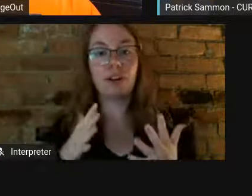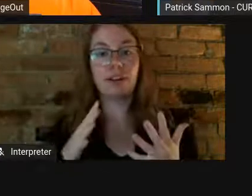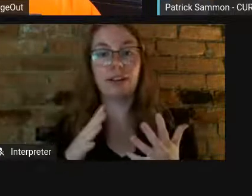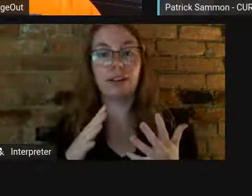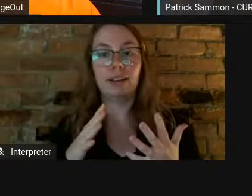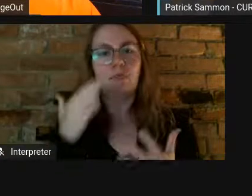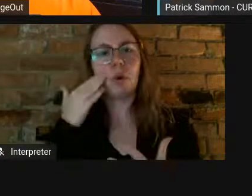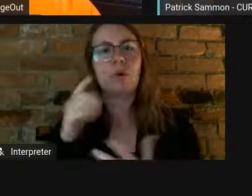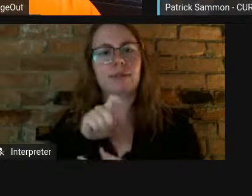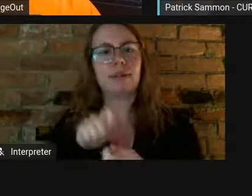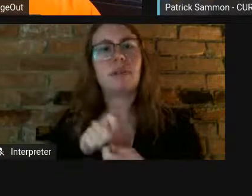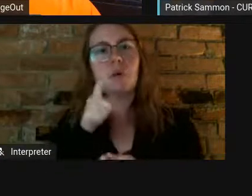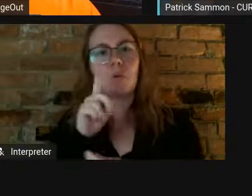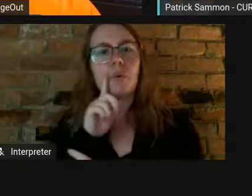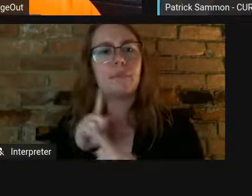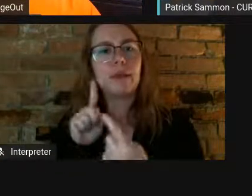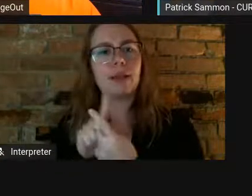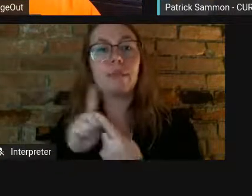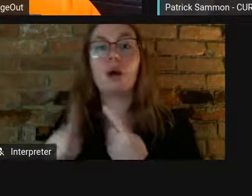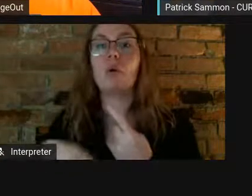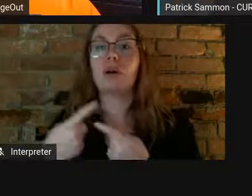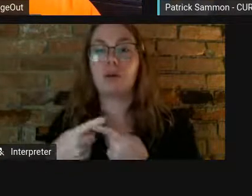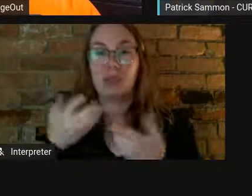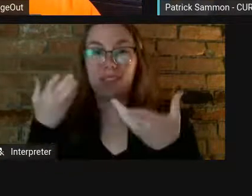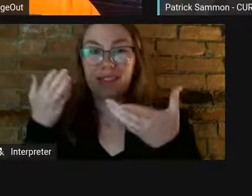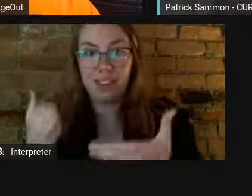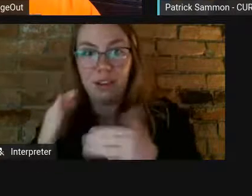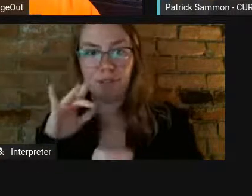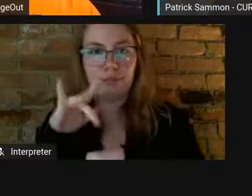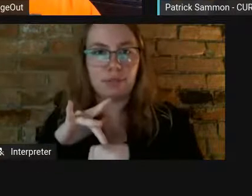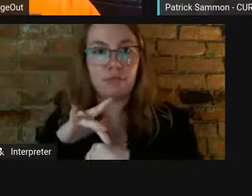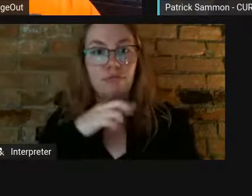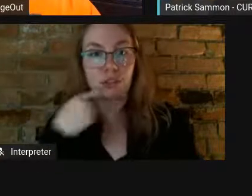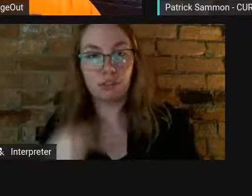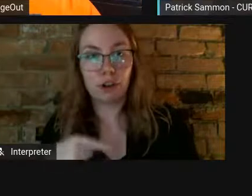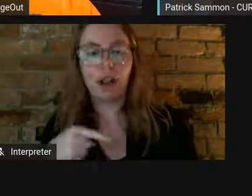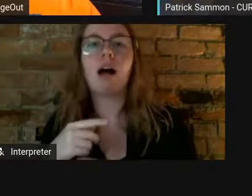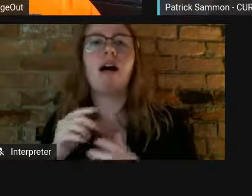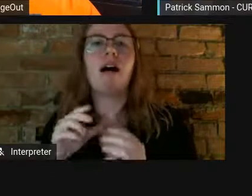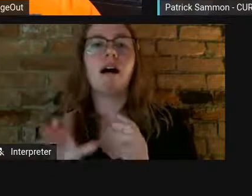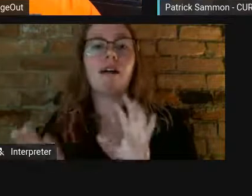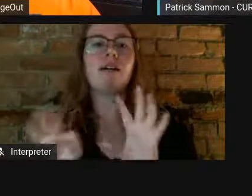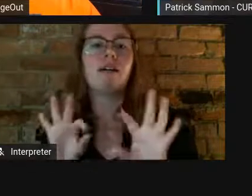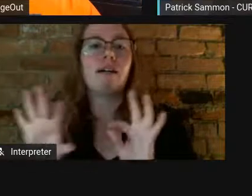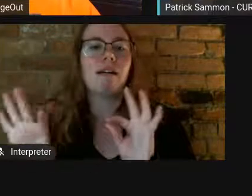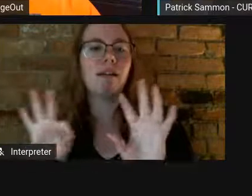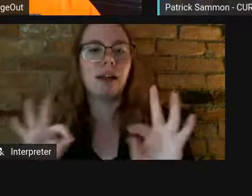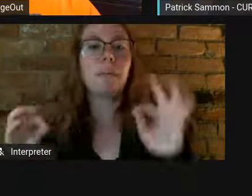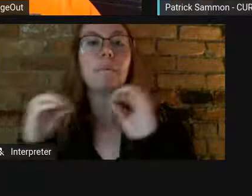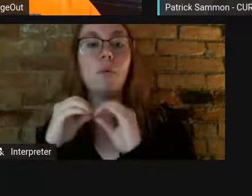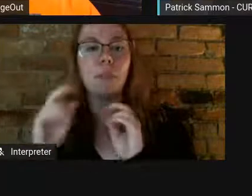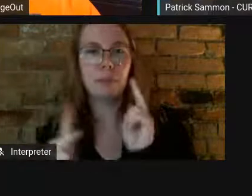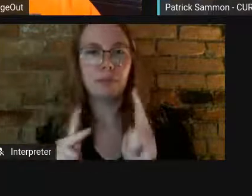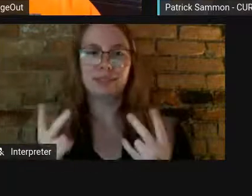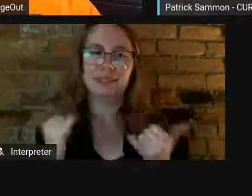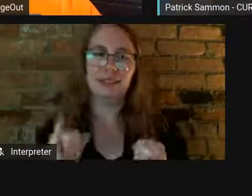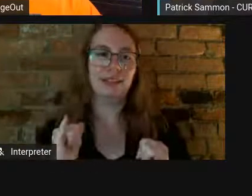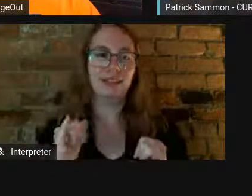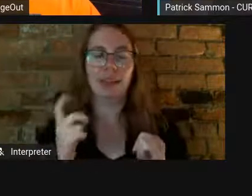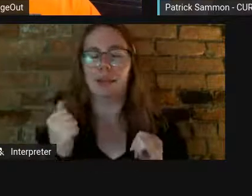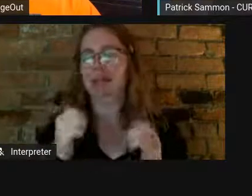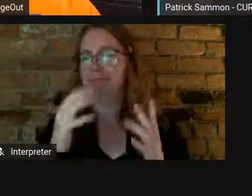to meet with, as we were on the ground, it continued to unfold. So it was a very kind of leap into the dark kind of